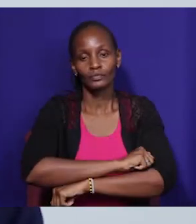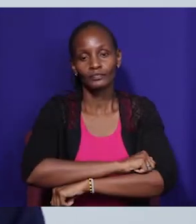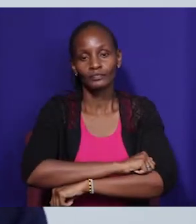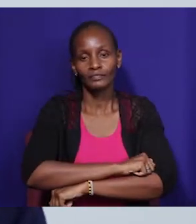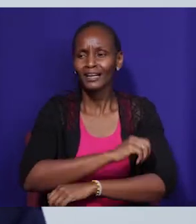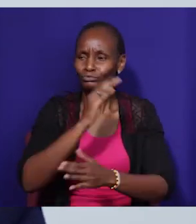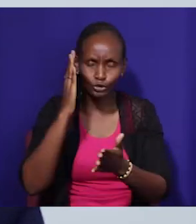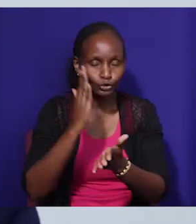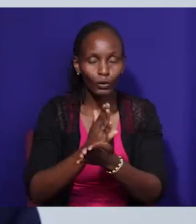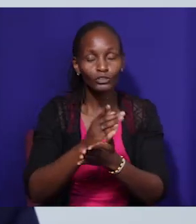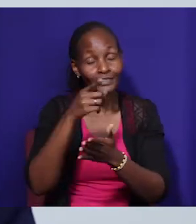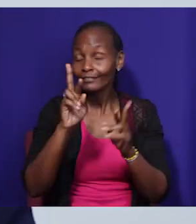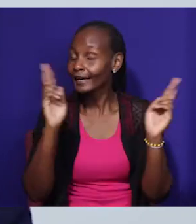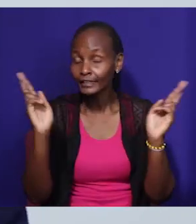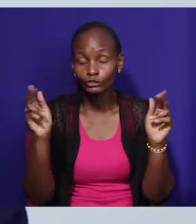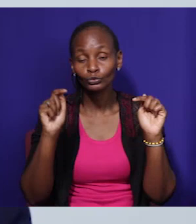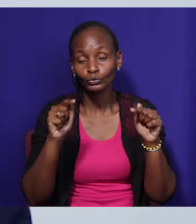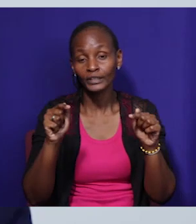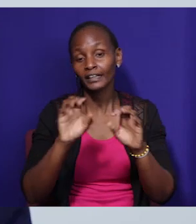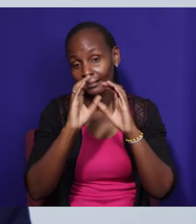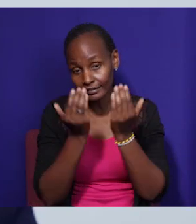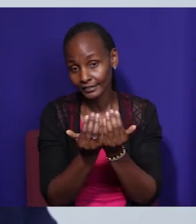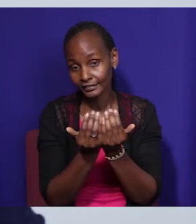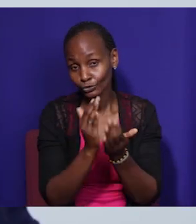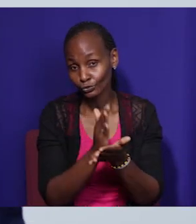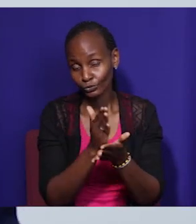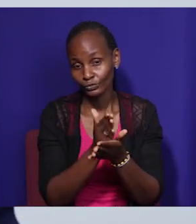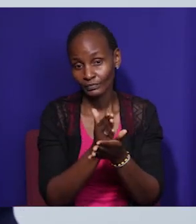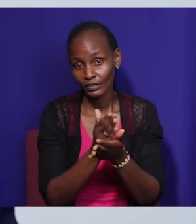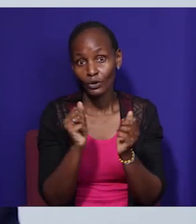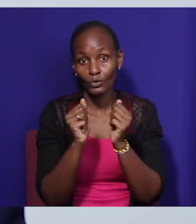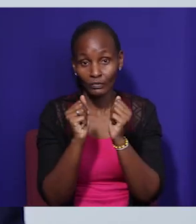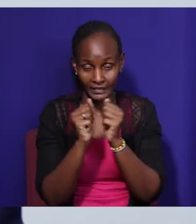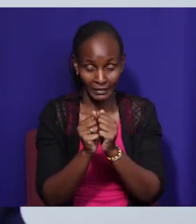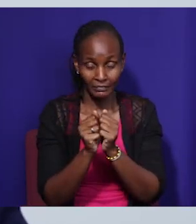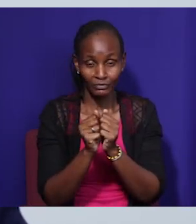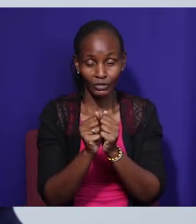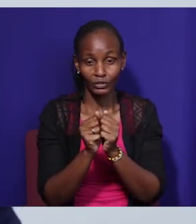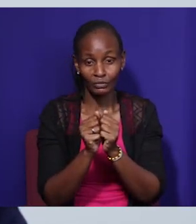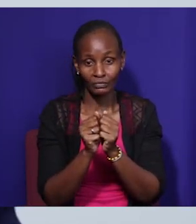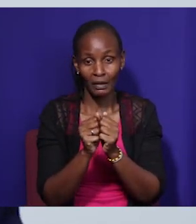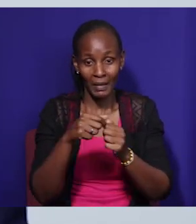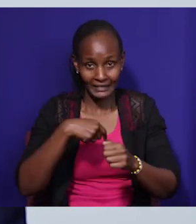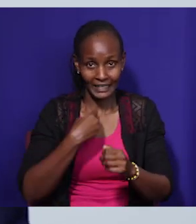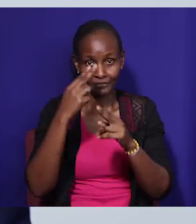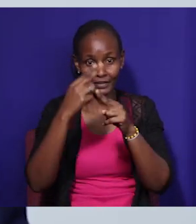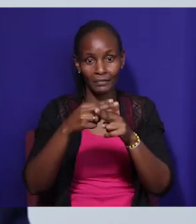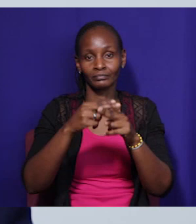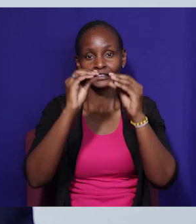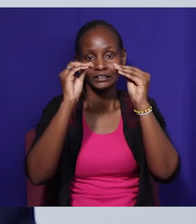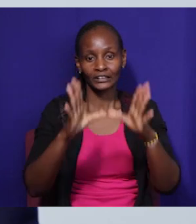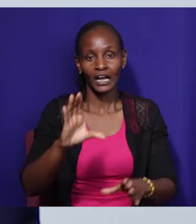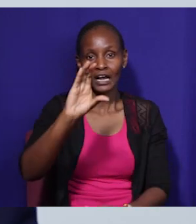I'm sure you're very ready for today's class. And with you once again is Teacher Carol